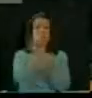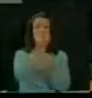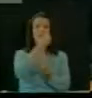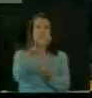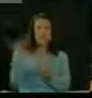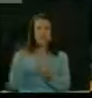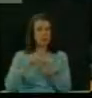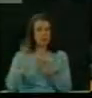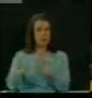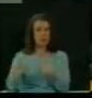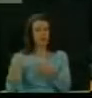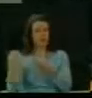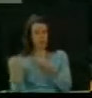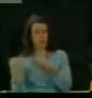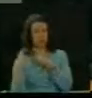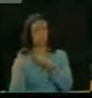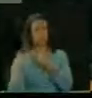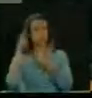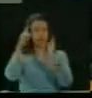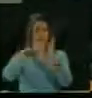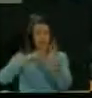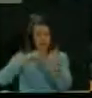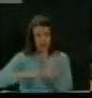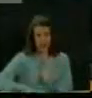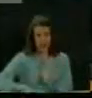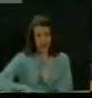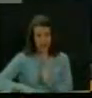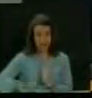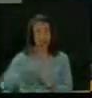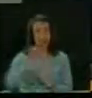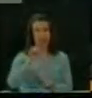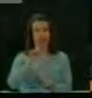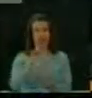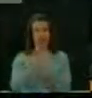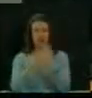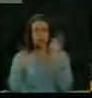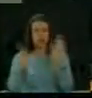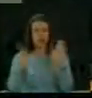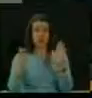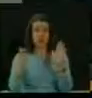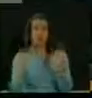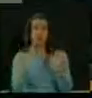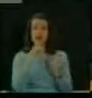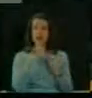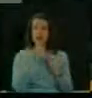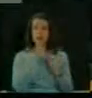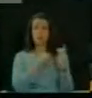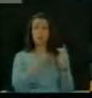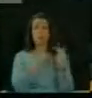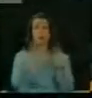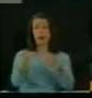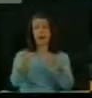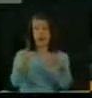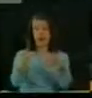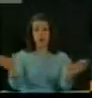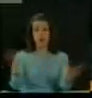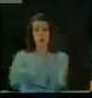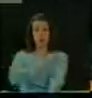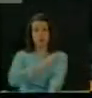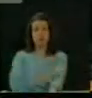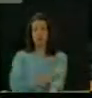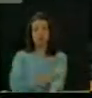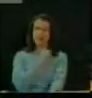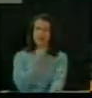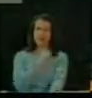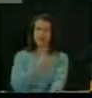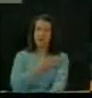thing than what we gave them the charge to do, and that was to investigate ethic violations. So to say that we gave these people broad powers, my